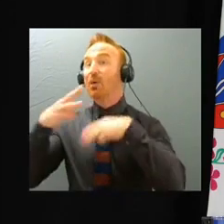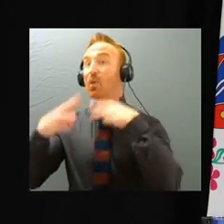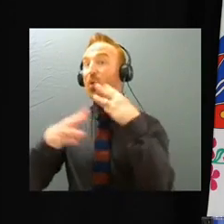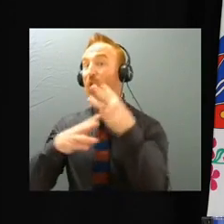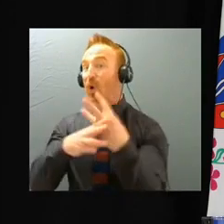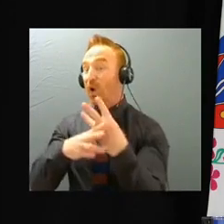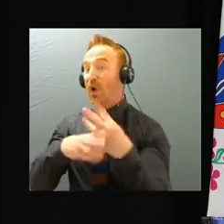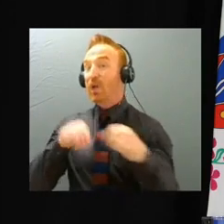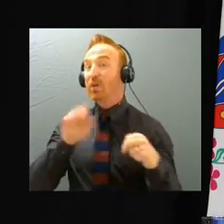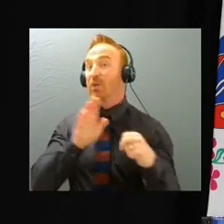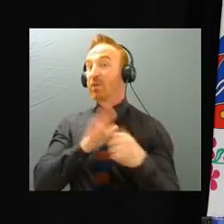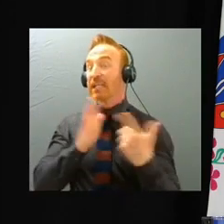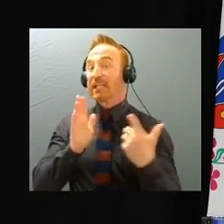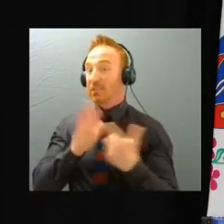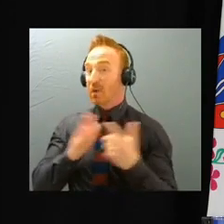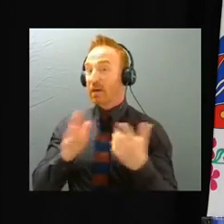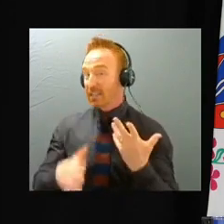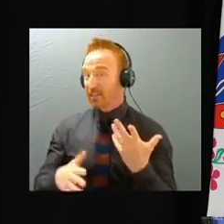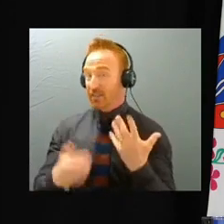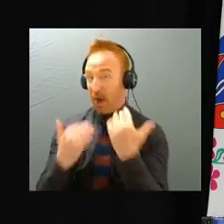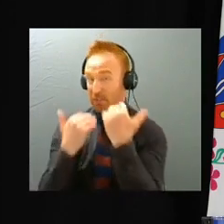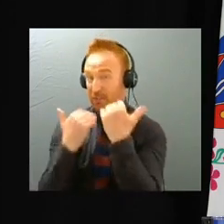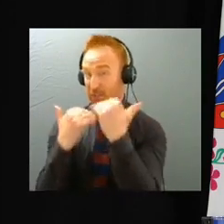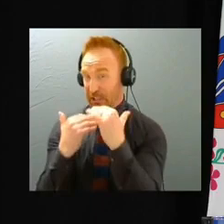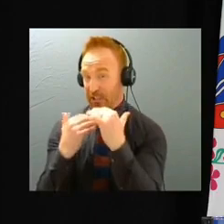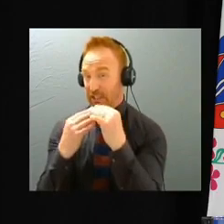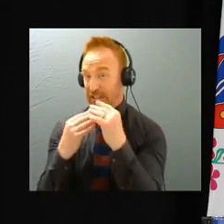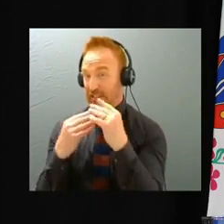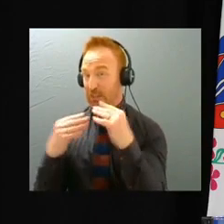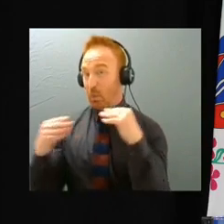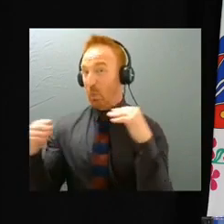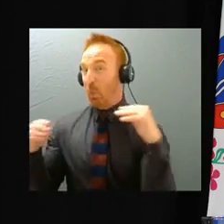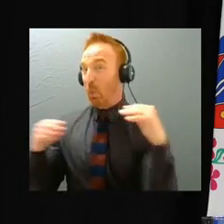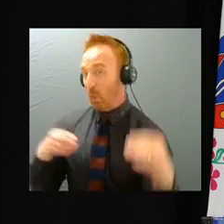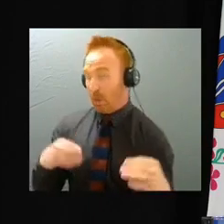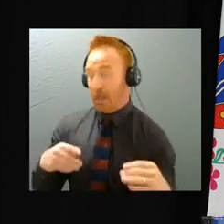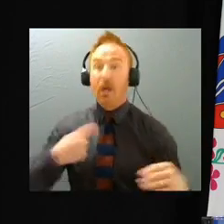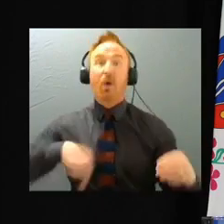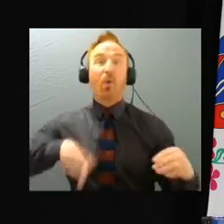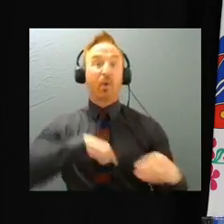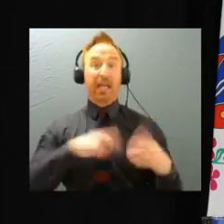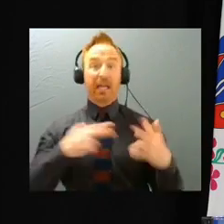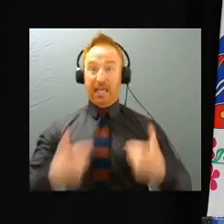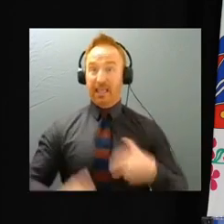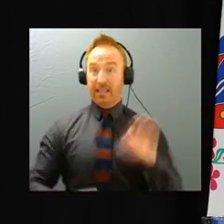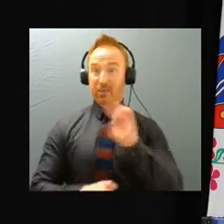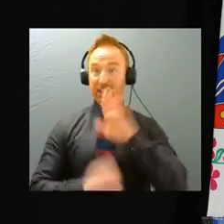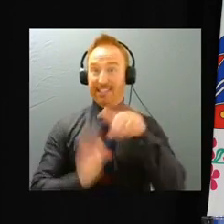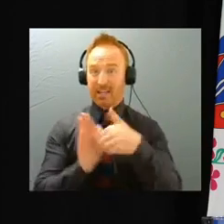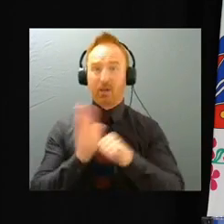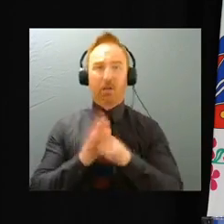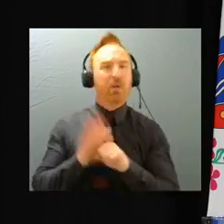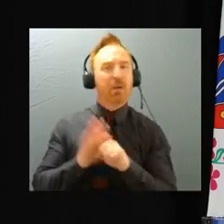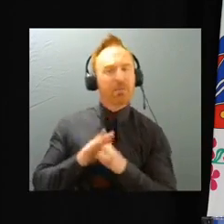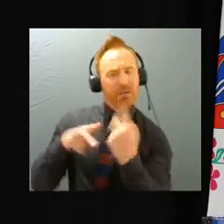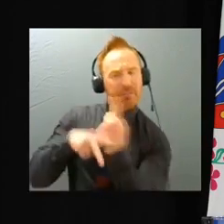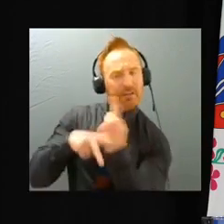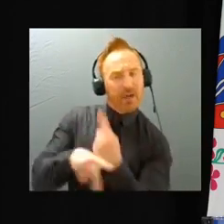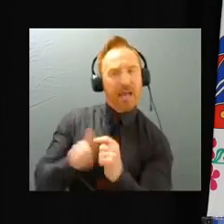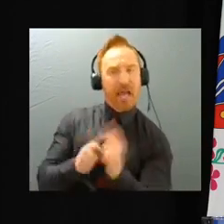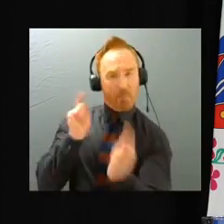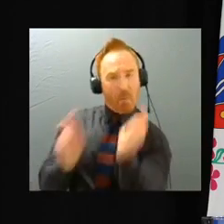public health response team at the Health Emergency Operations Centre will be watching what happens and making adjustments